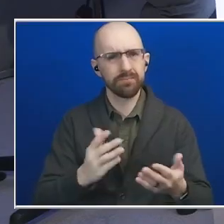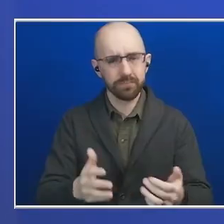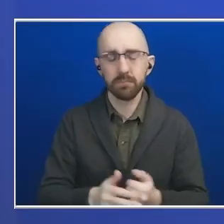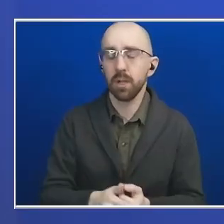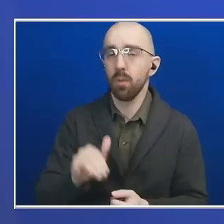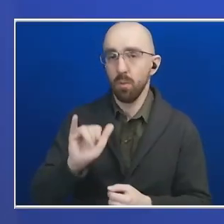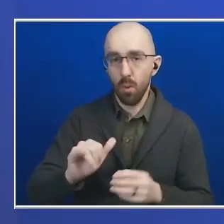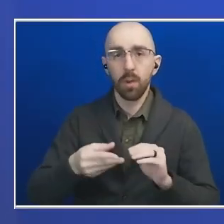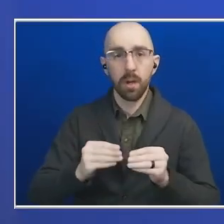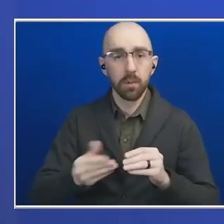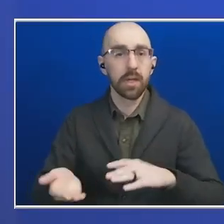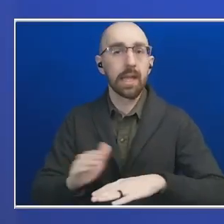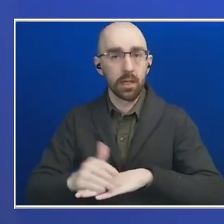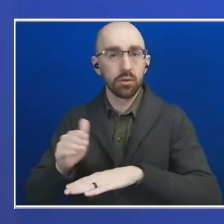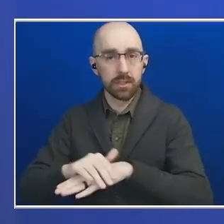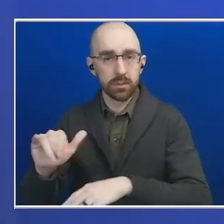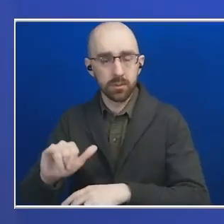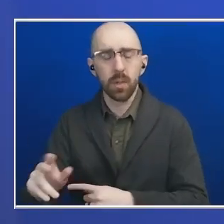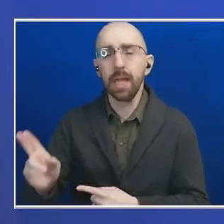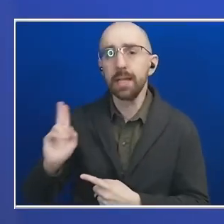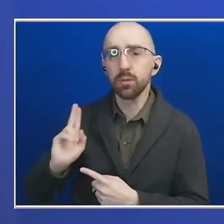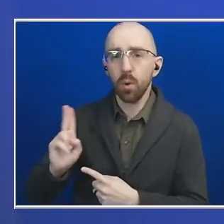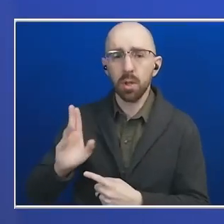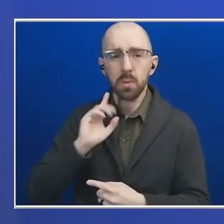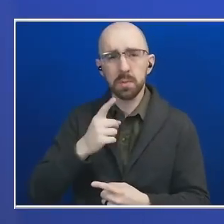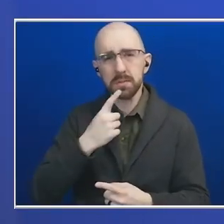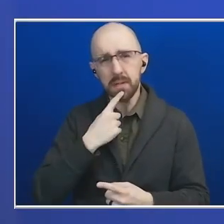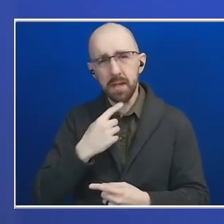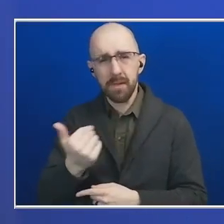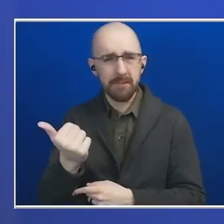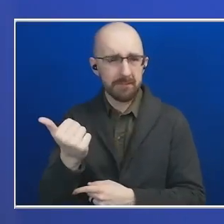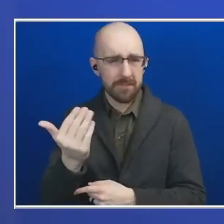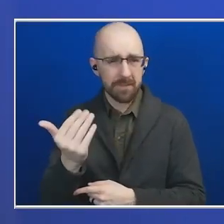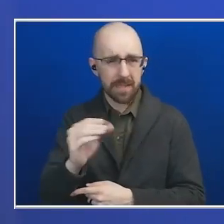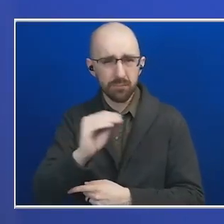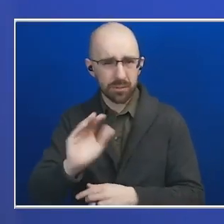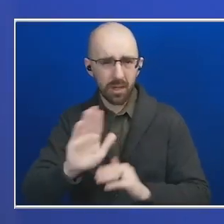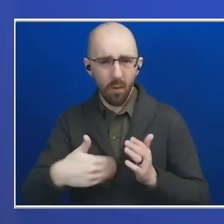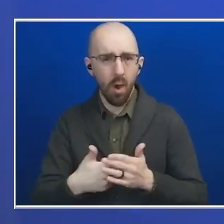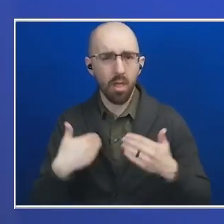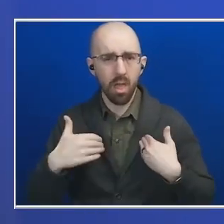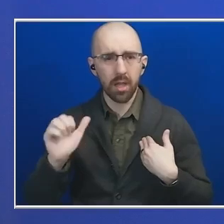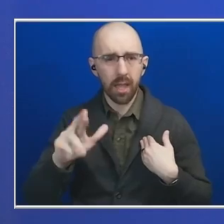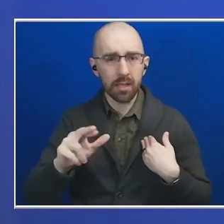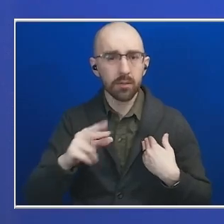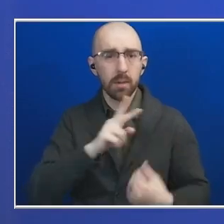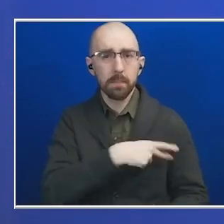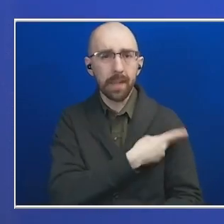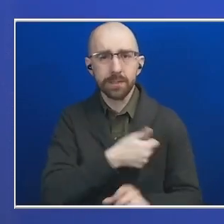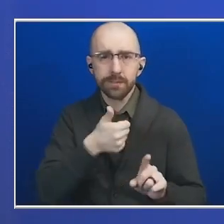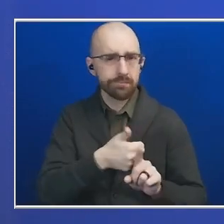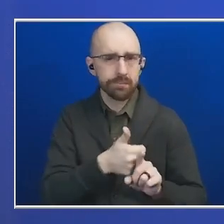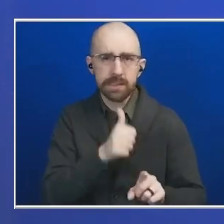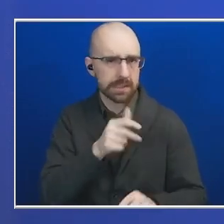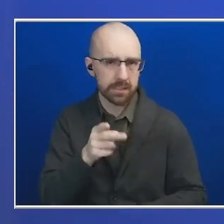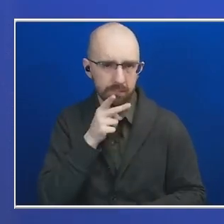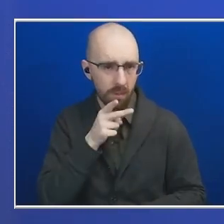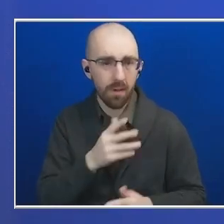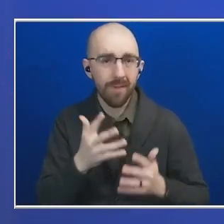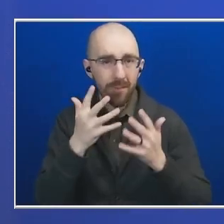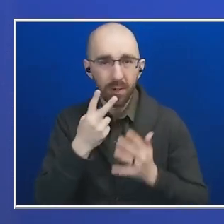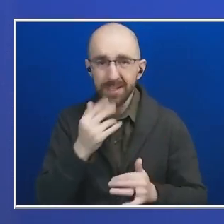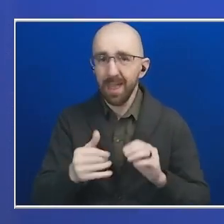also. Historically, one would say about 15% of all lung cancers were from patients that didn't smoke. Unfortunately, we're seeing that number rise closer